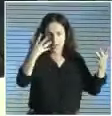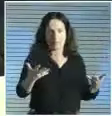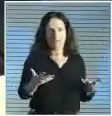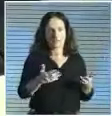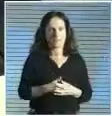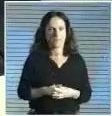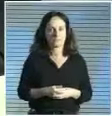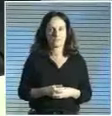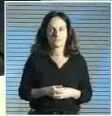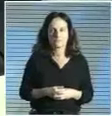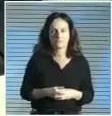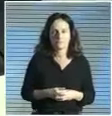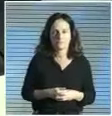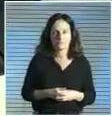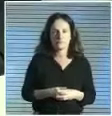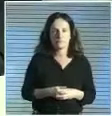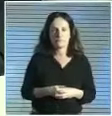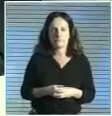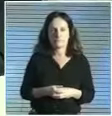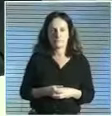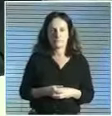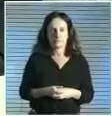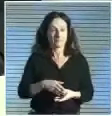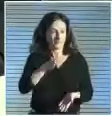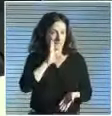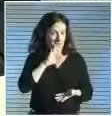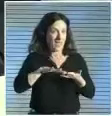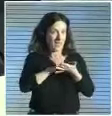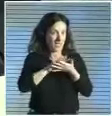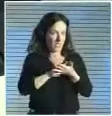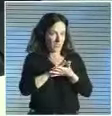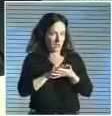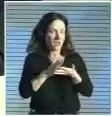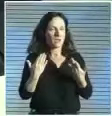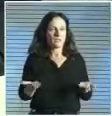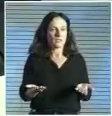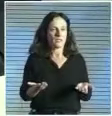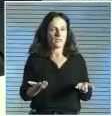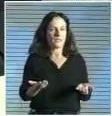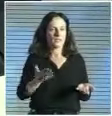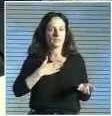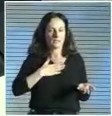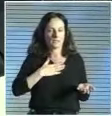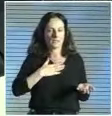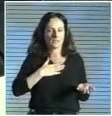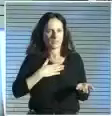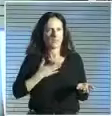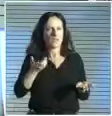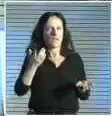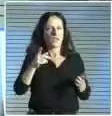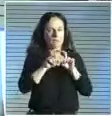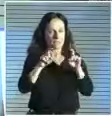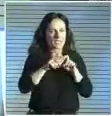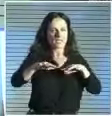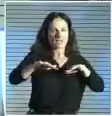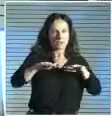being more contributory to the community that we do business in. And that's one of the fundamental tenets of net positive hospitality